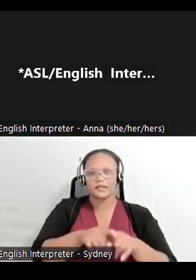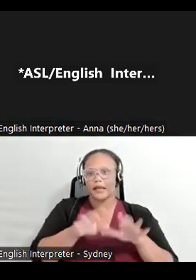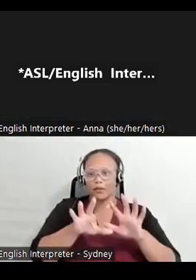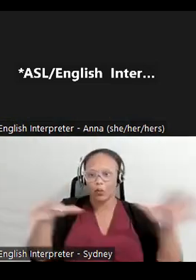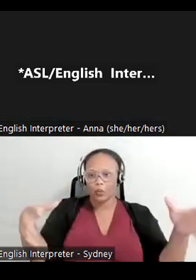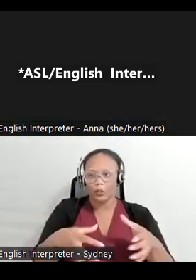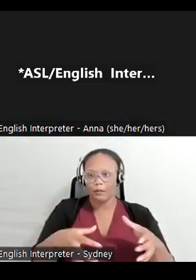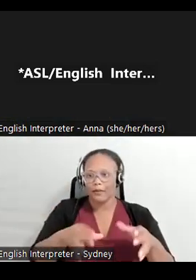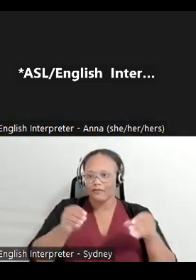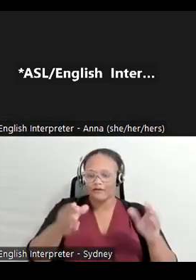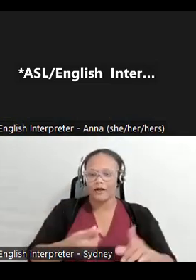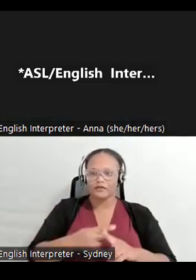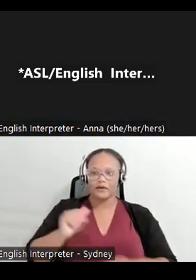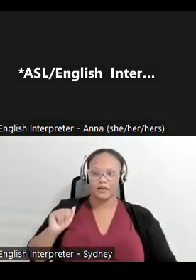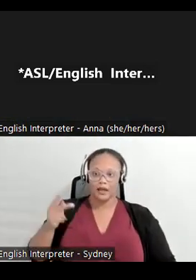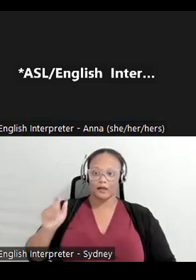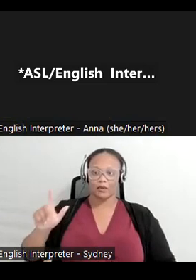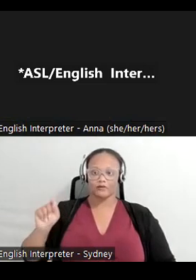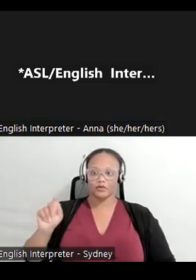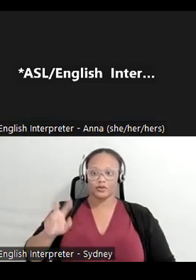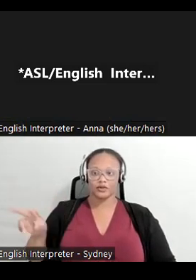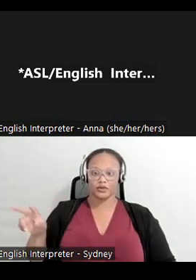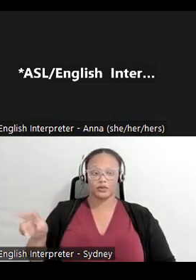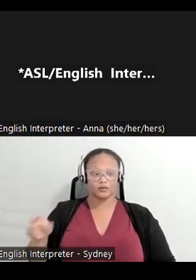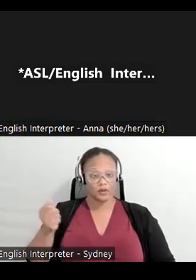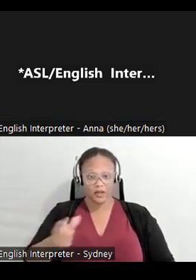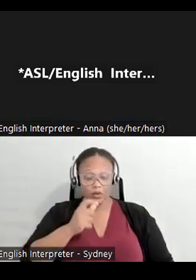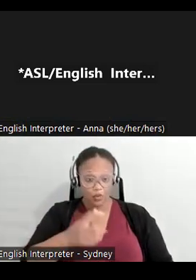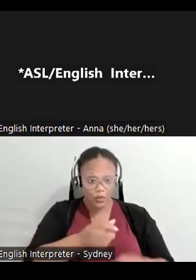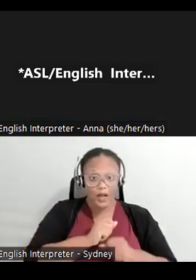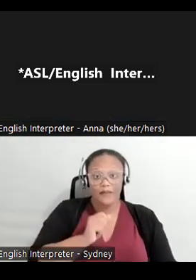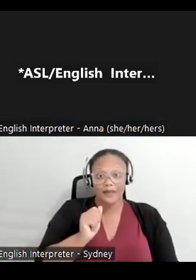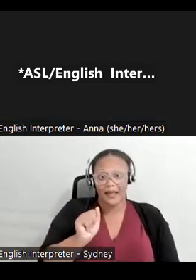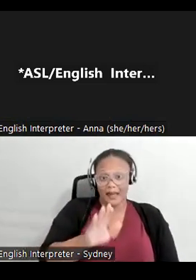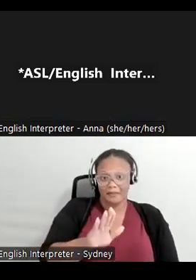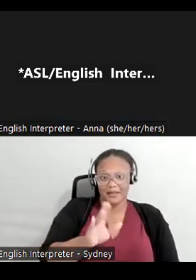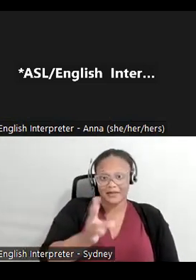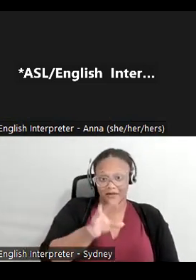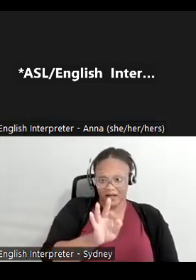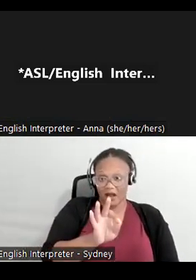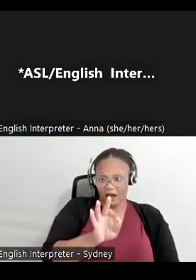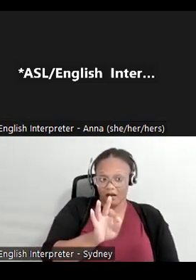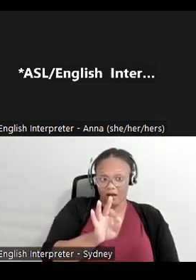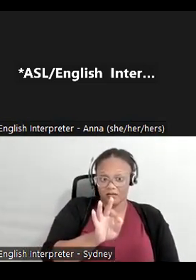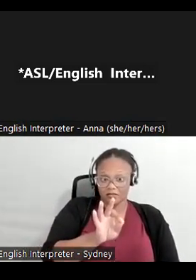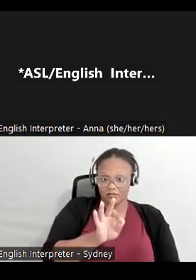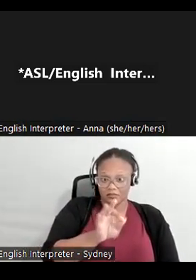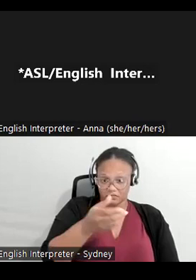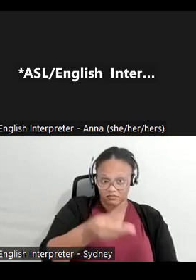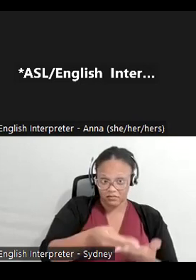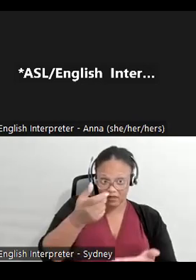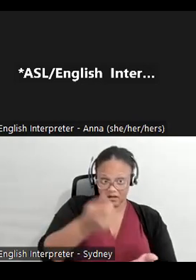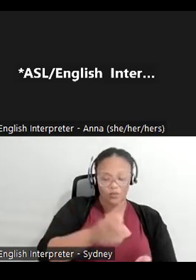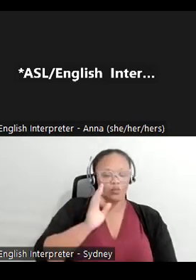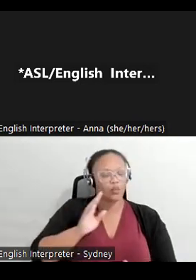April 2022. So anybody who got AB 179 stipend will automatically get, quickly get the AB 110